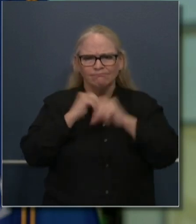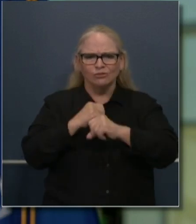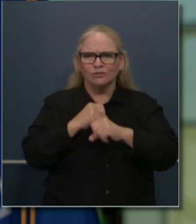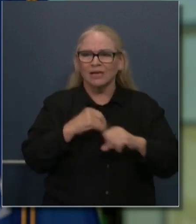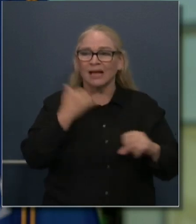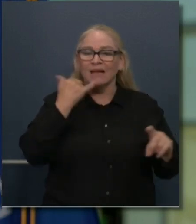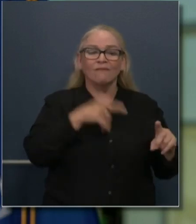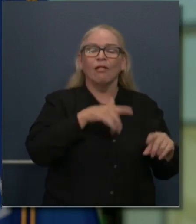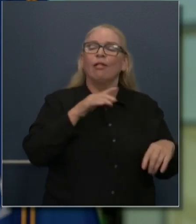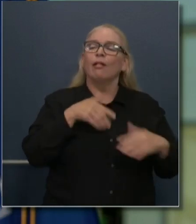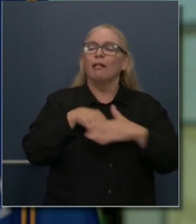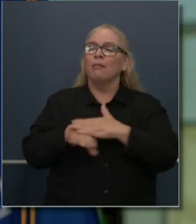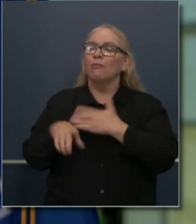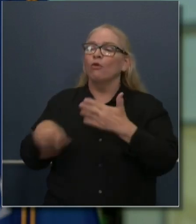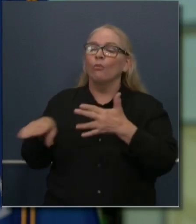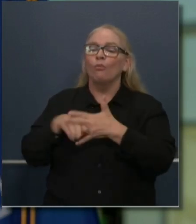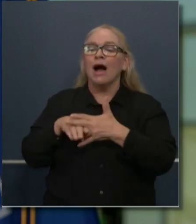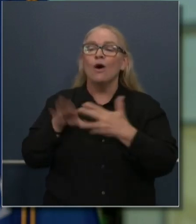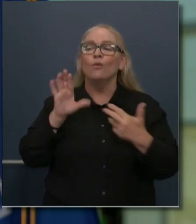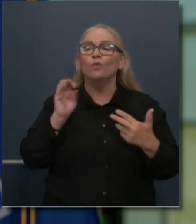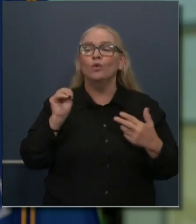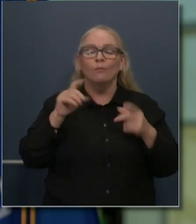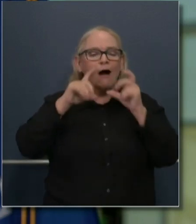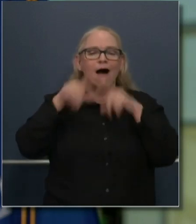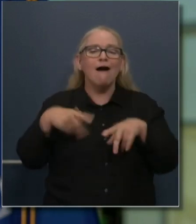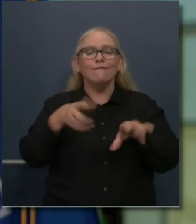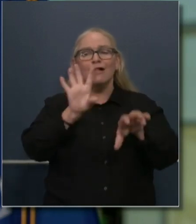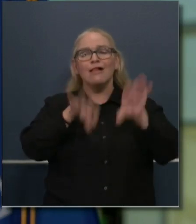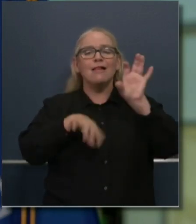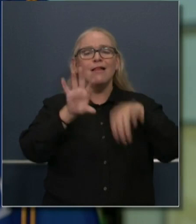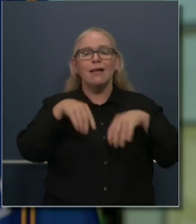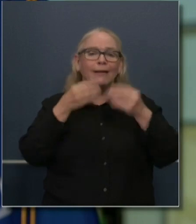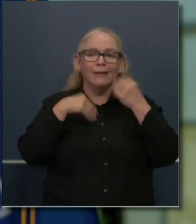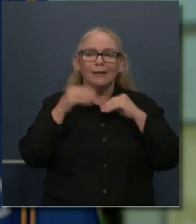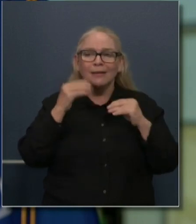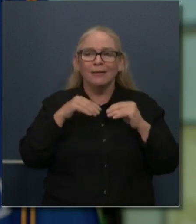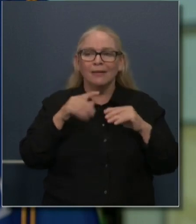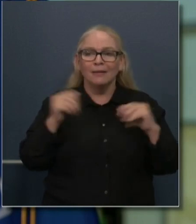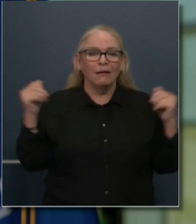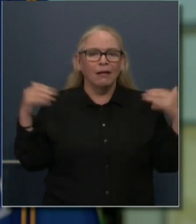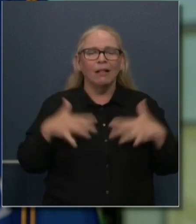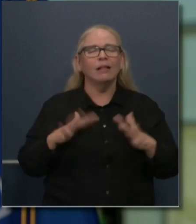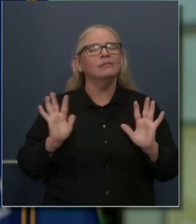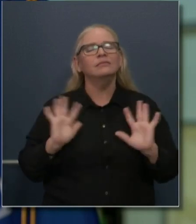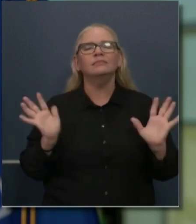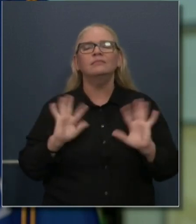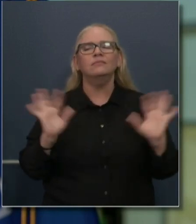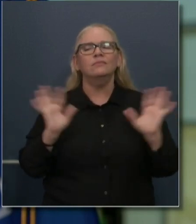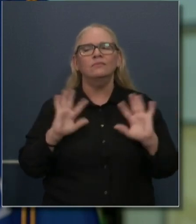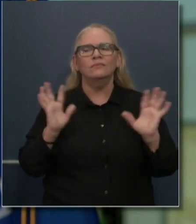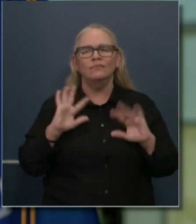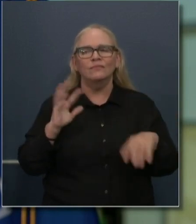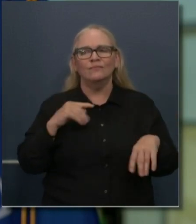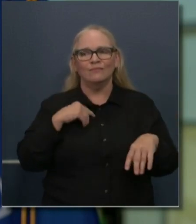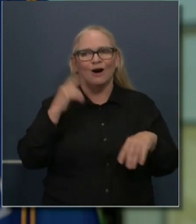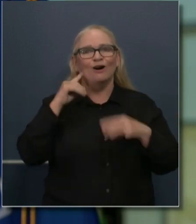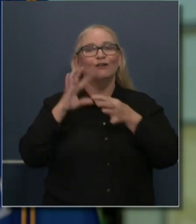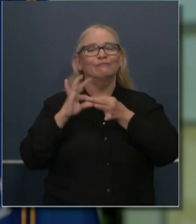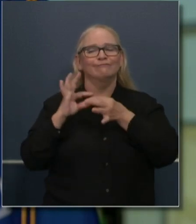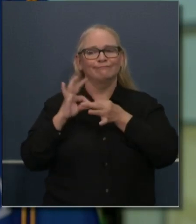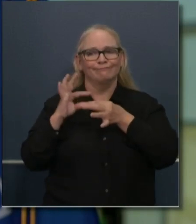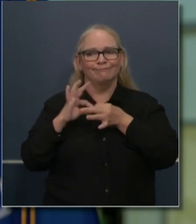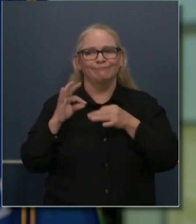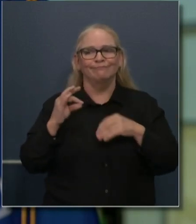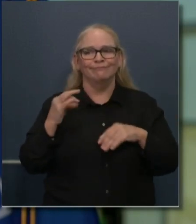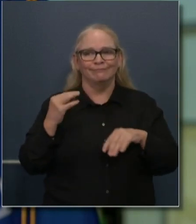everybody's masks are off. And we've heard that example by multiple health officials in different parts of the state, which just